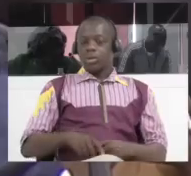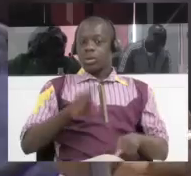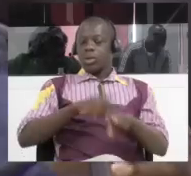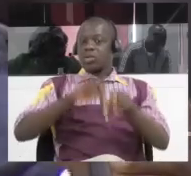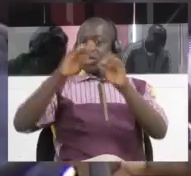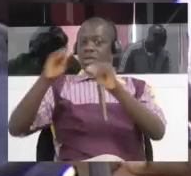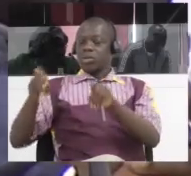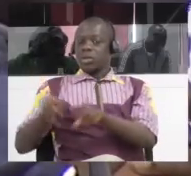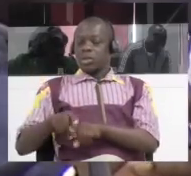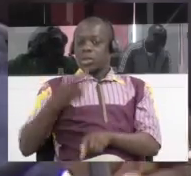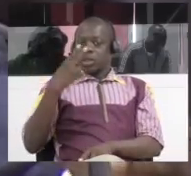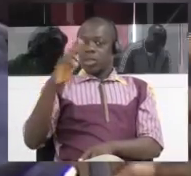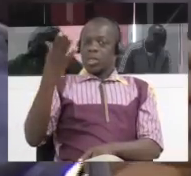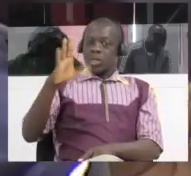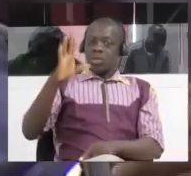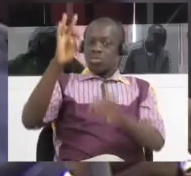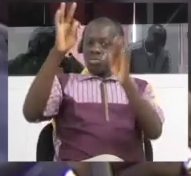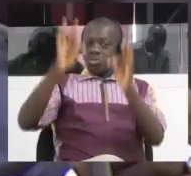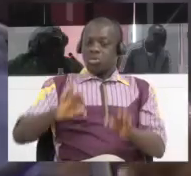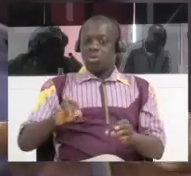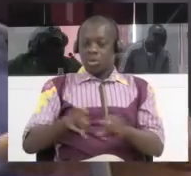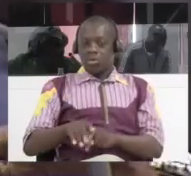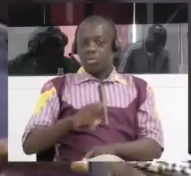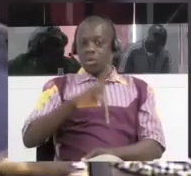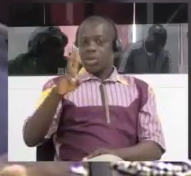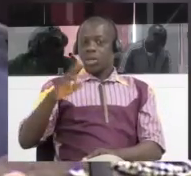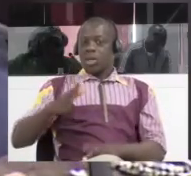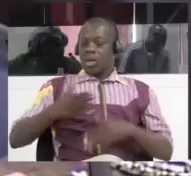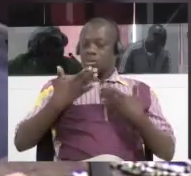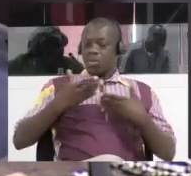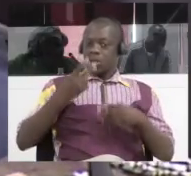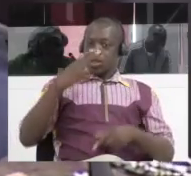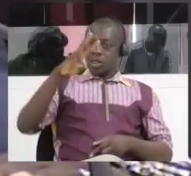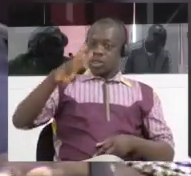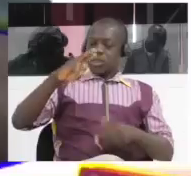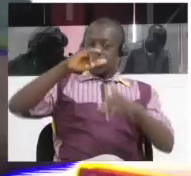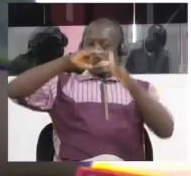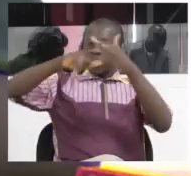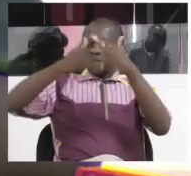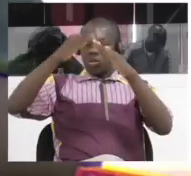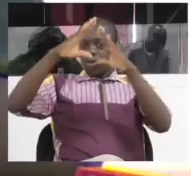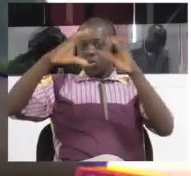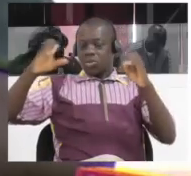dissatisfaction or resistance on the part of junior officers from the Gambia?